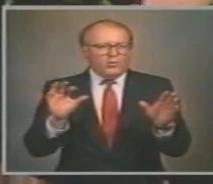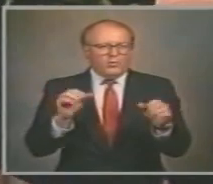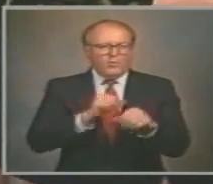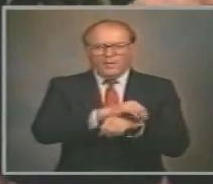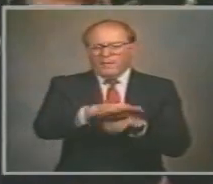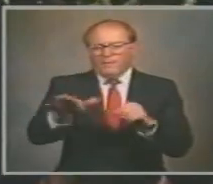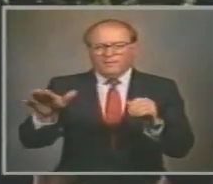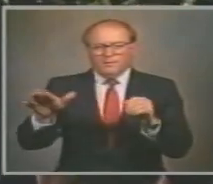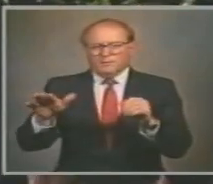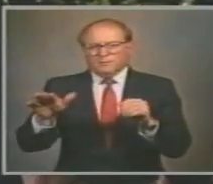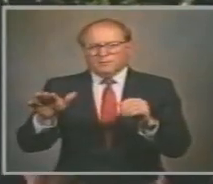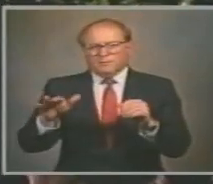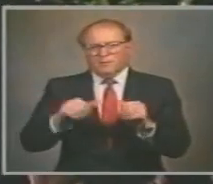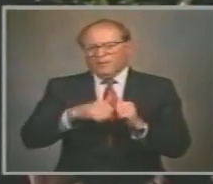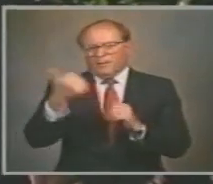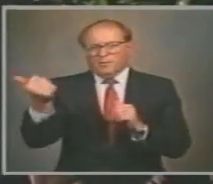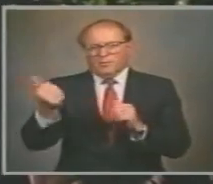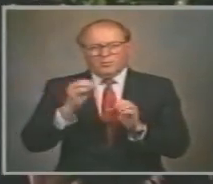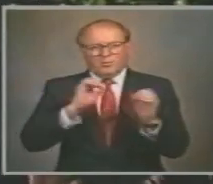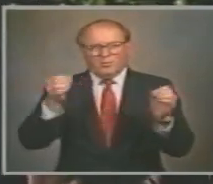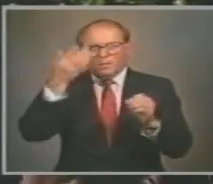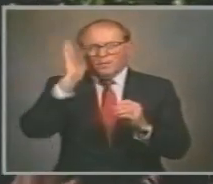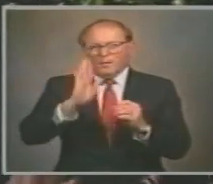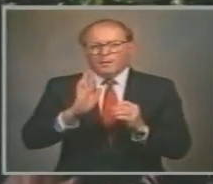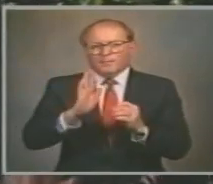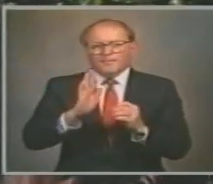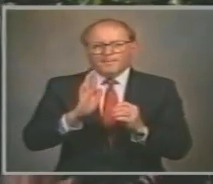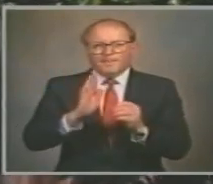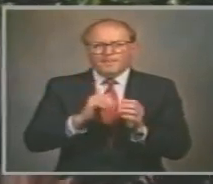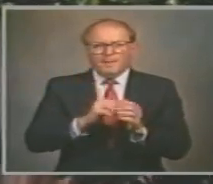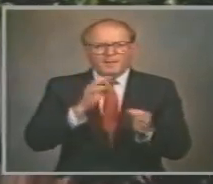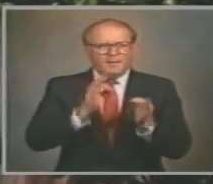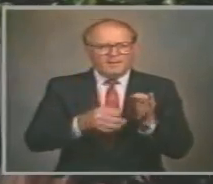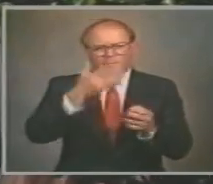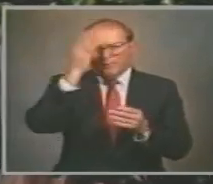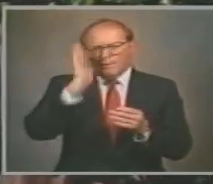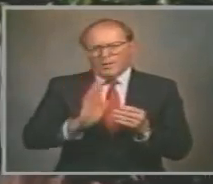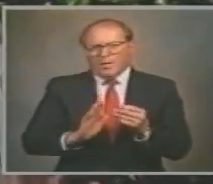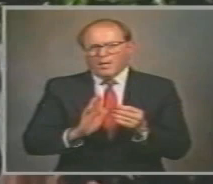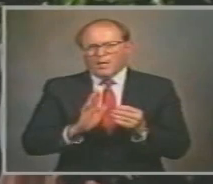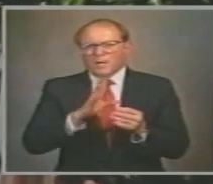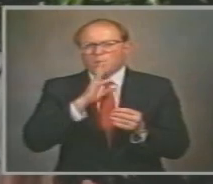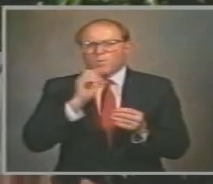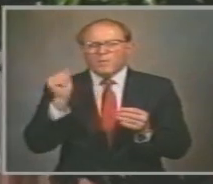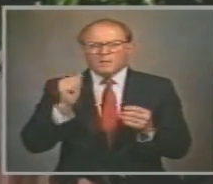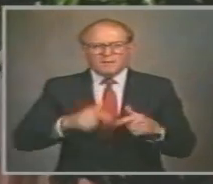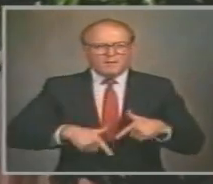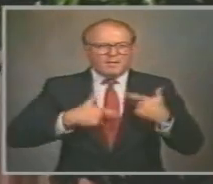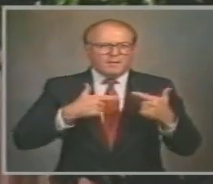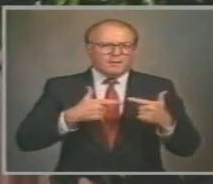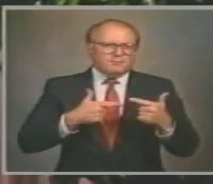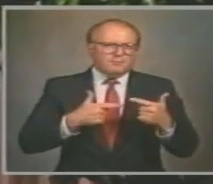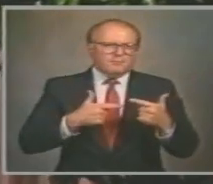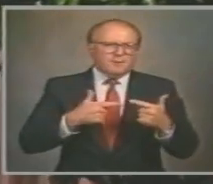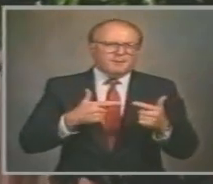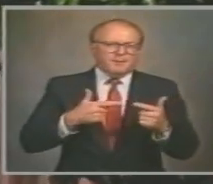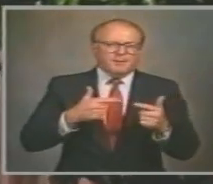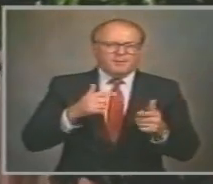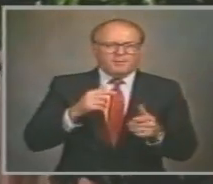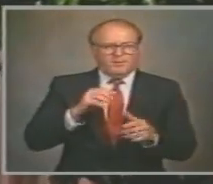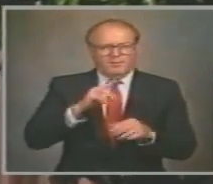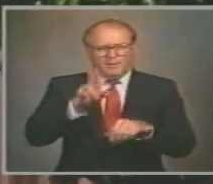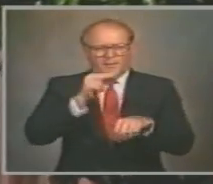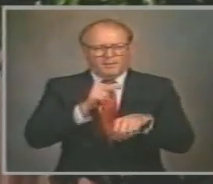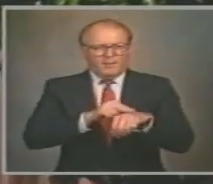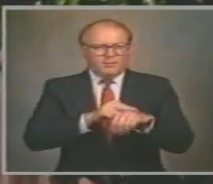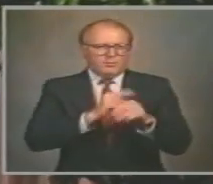above or beyond it, no God. Even if God should exist, naturalists have denied him a